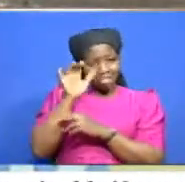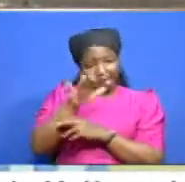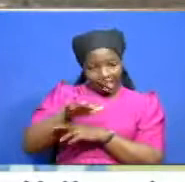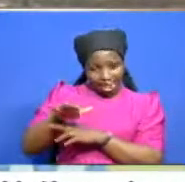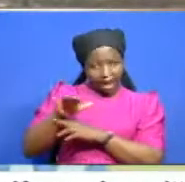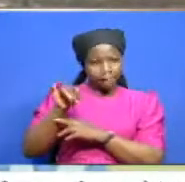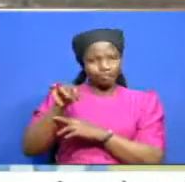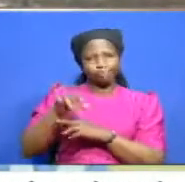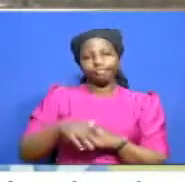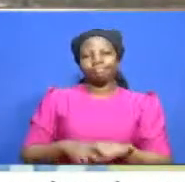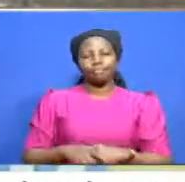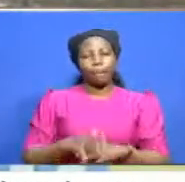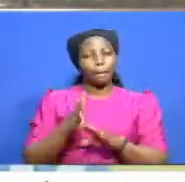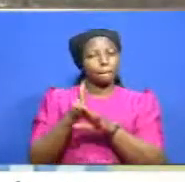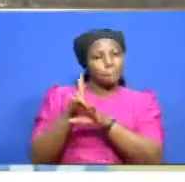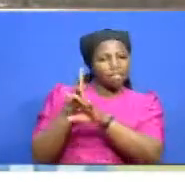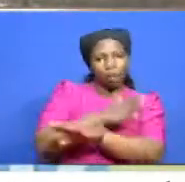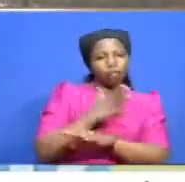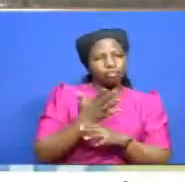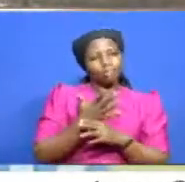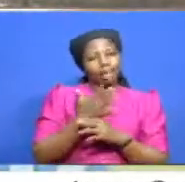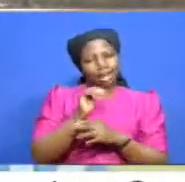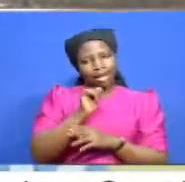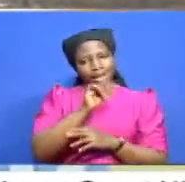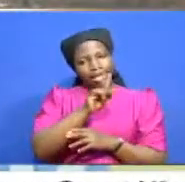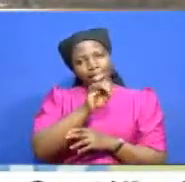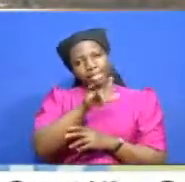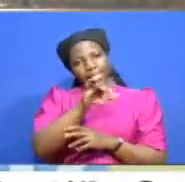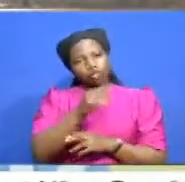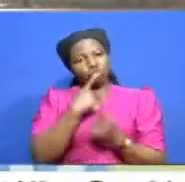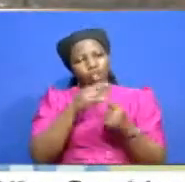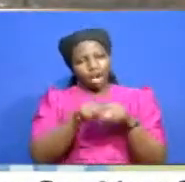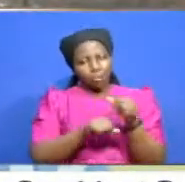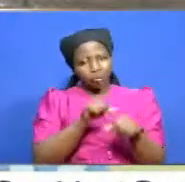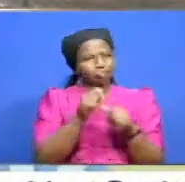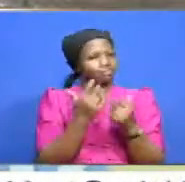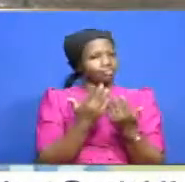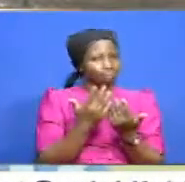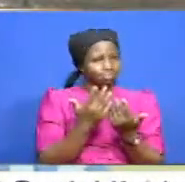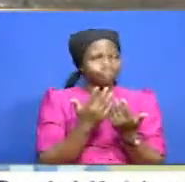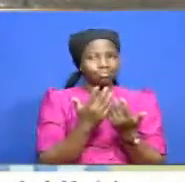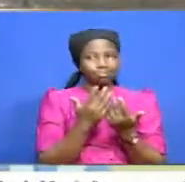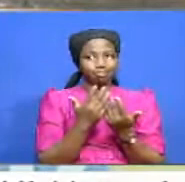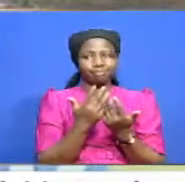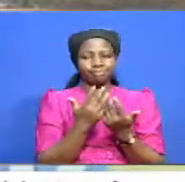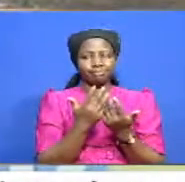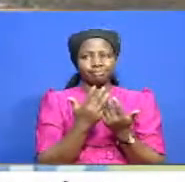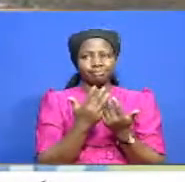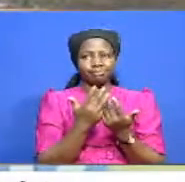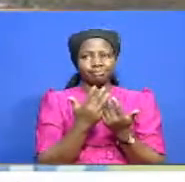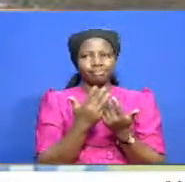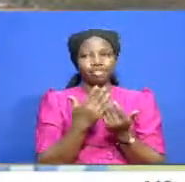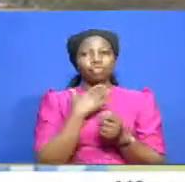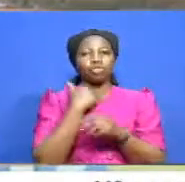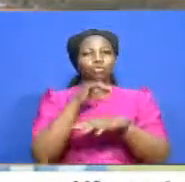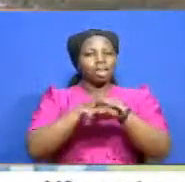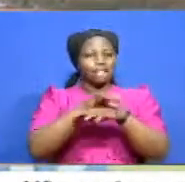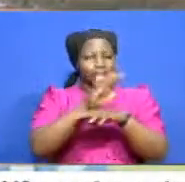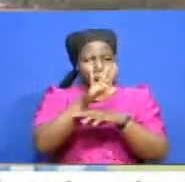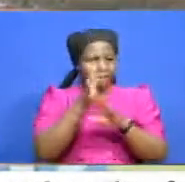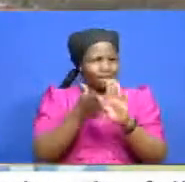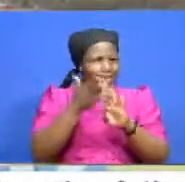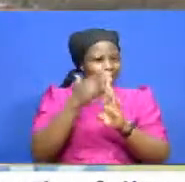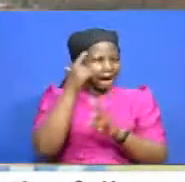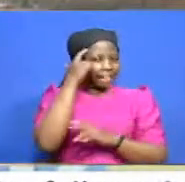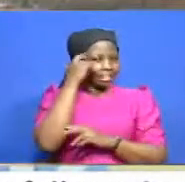let Akello come into this conversation, I just want to get a quick thought from you, Mr. Ndoro. You are